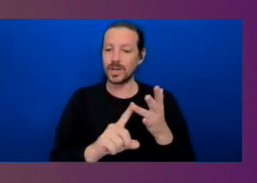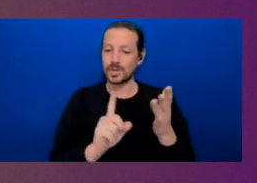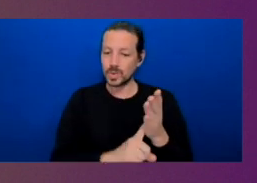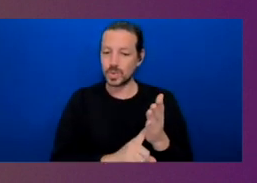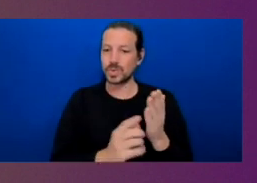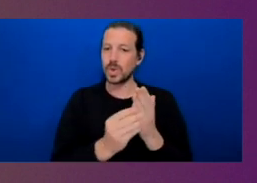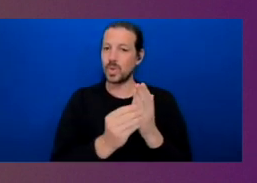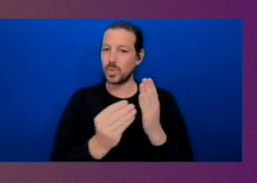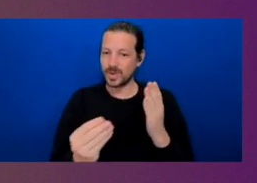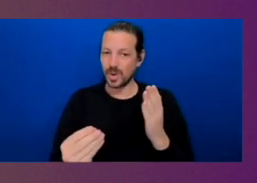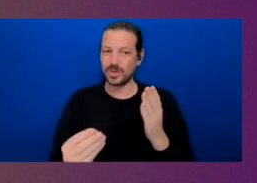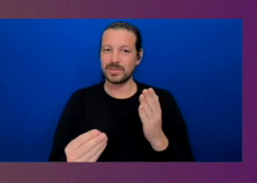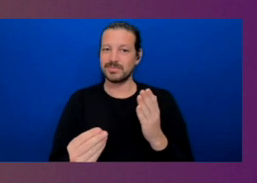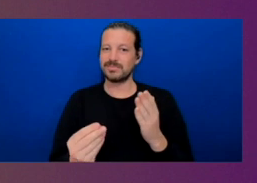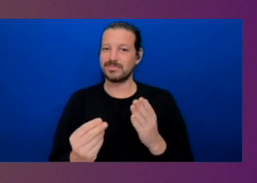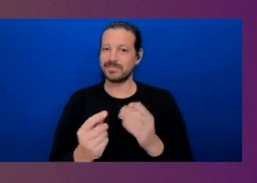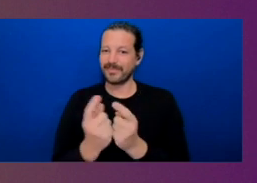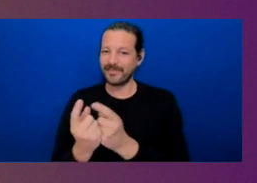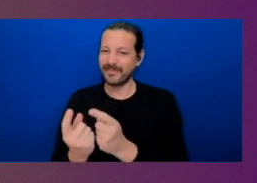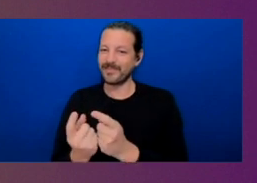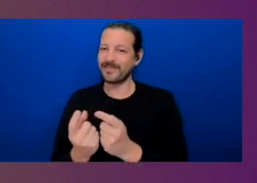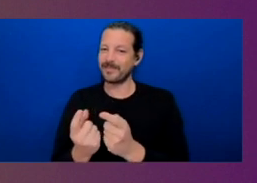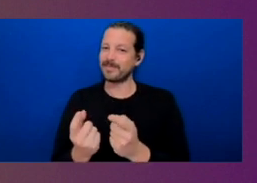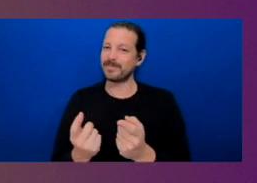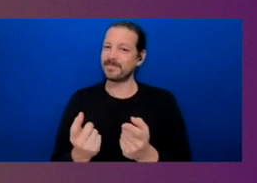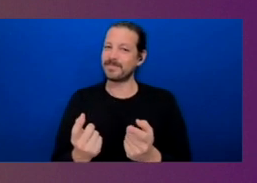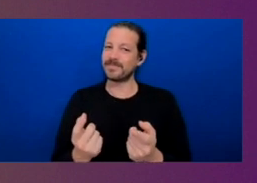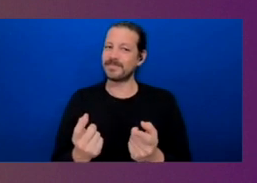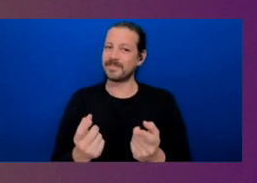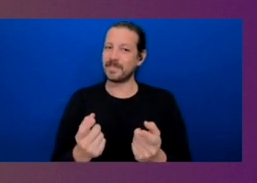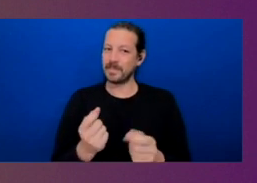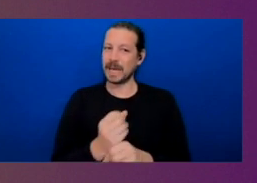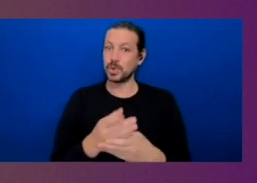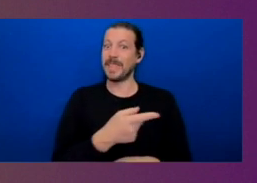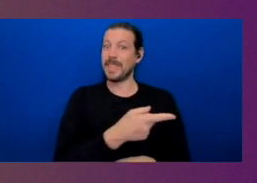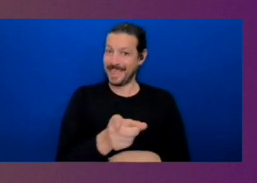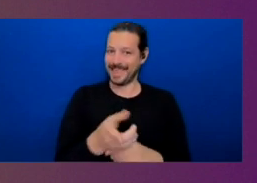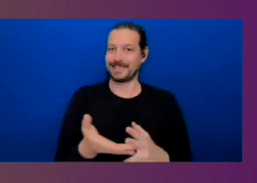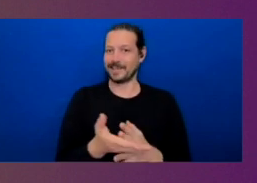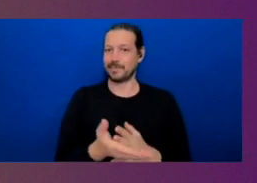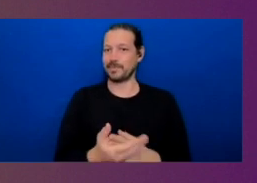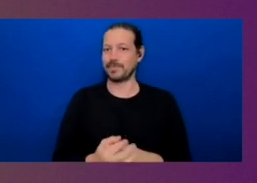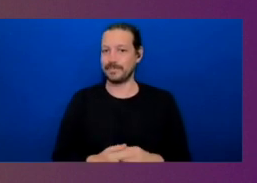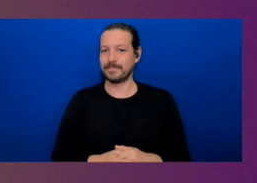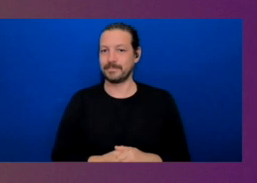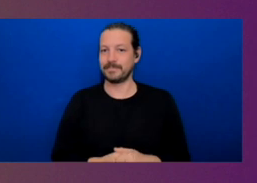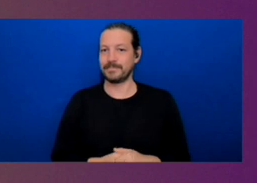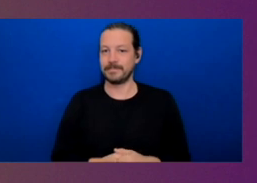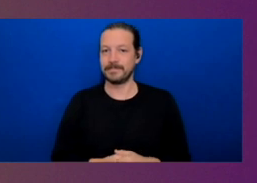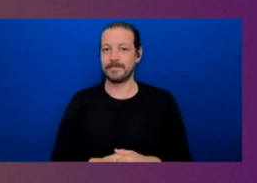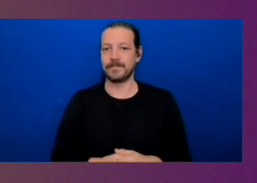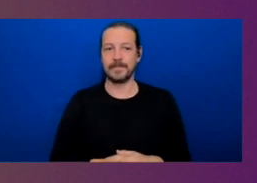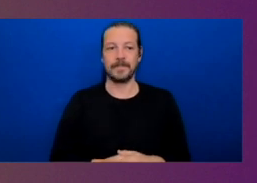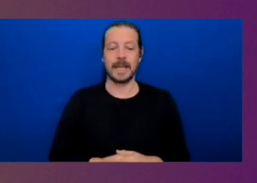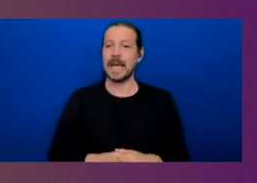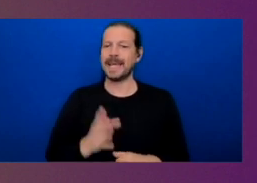other paraphernalia that are part of those processes are accessible and usable by those people. It doesn't matter how many